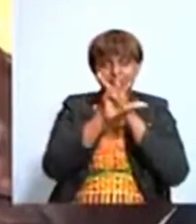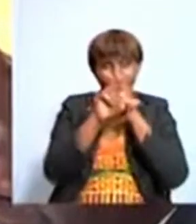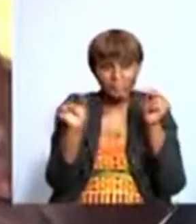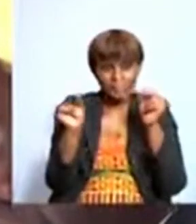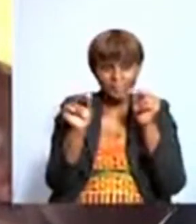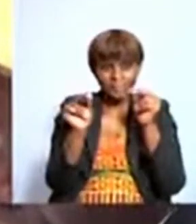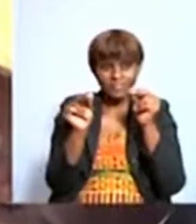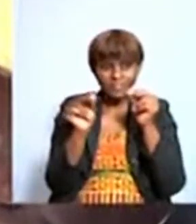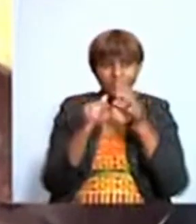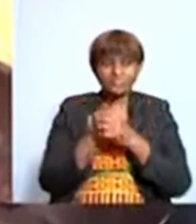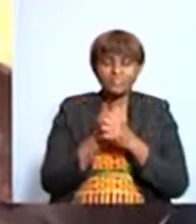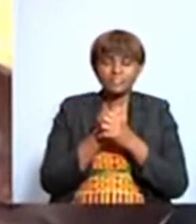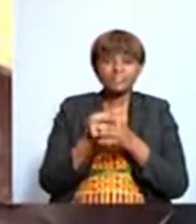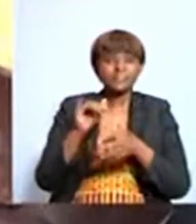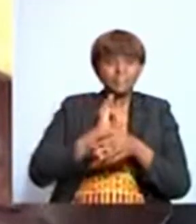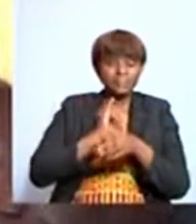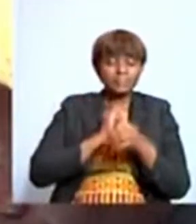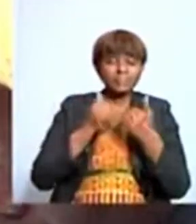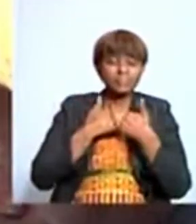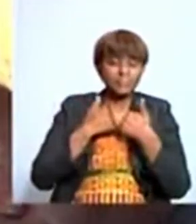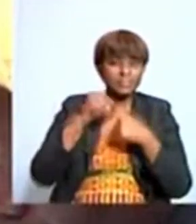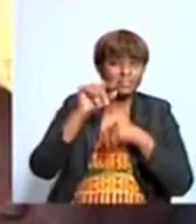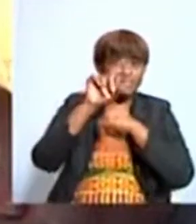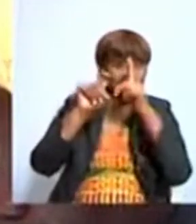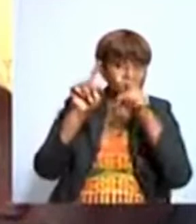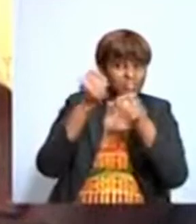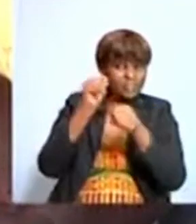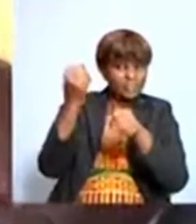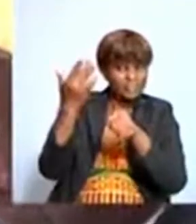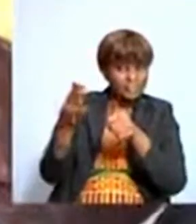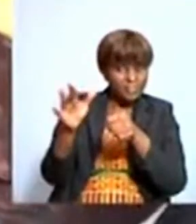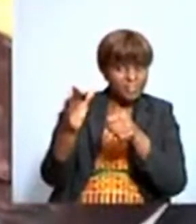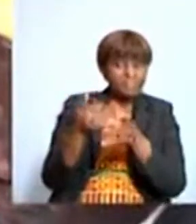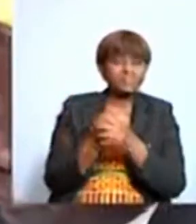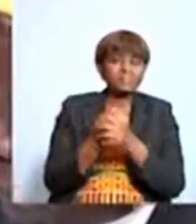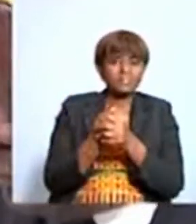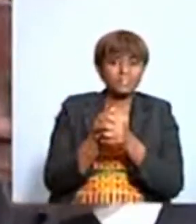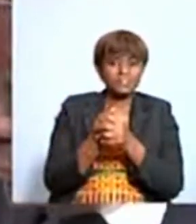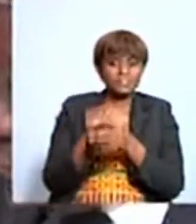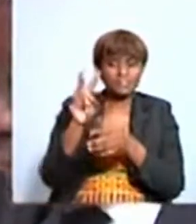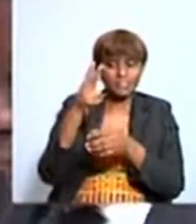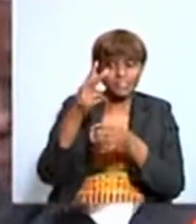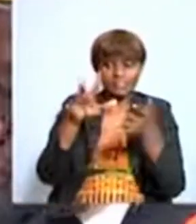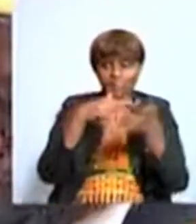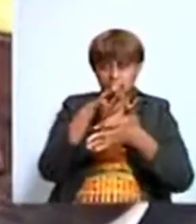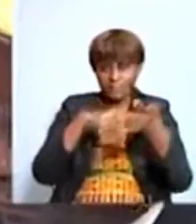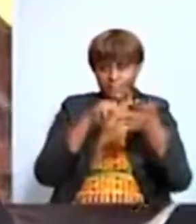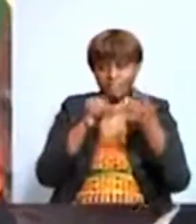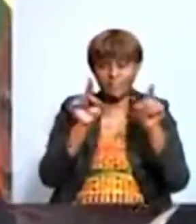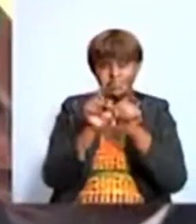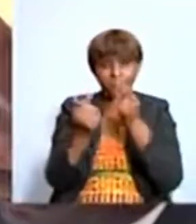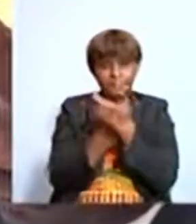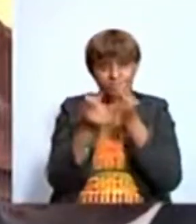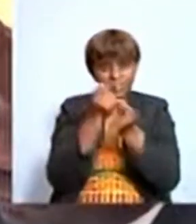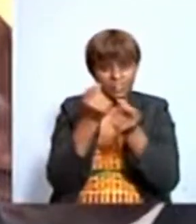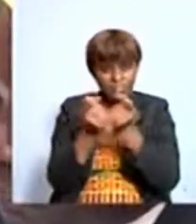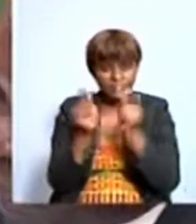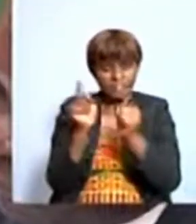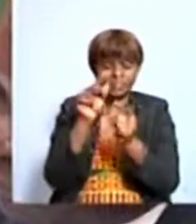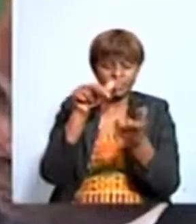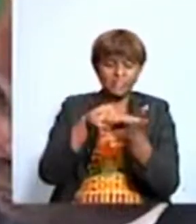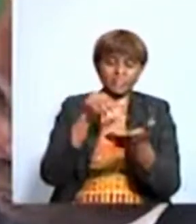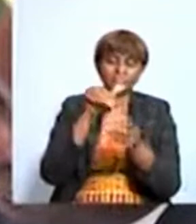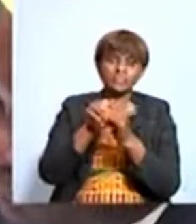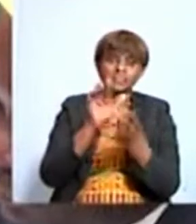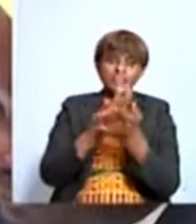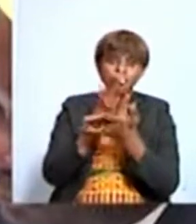no. The ayes have it. The question is resolved in the affirmative. Second schedule as amended is ordered to